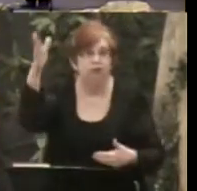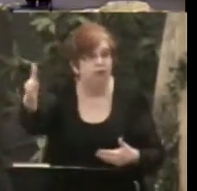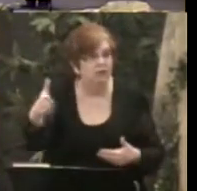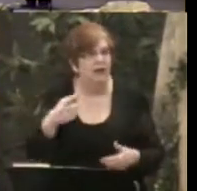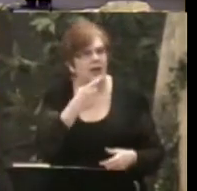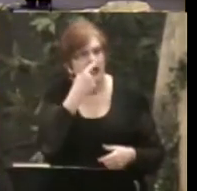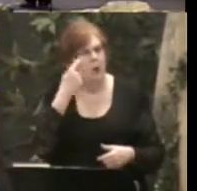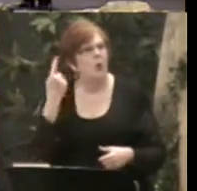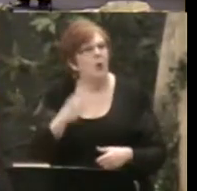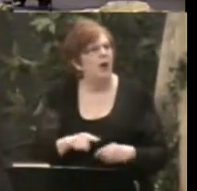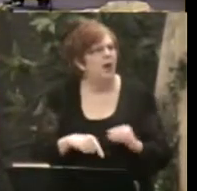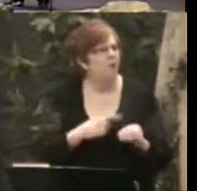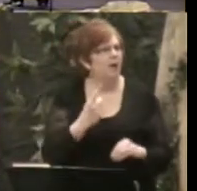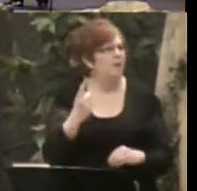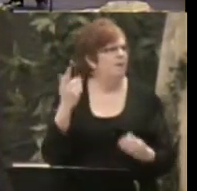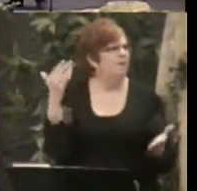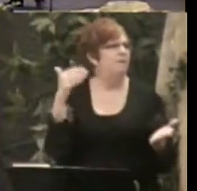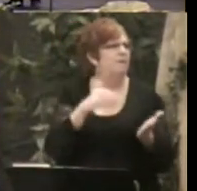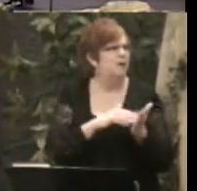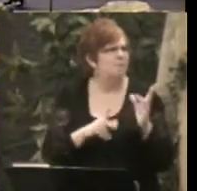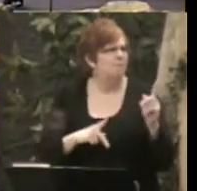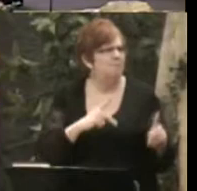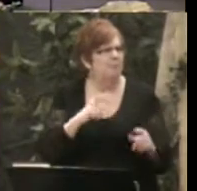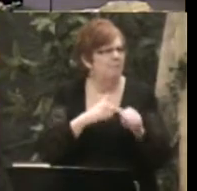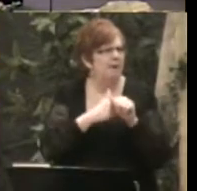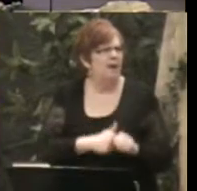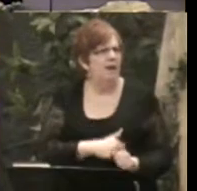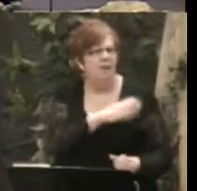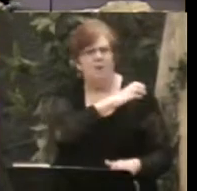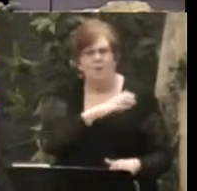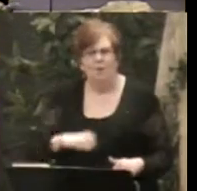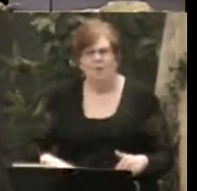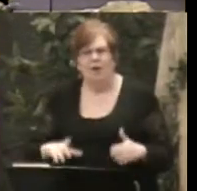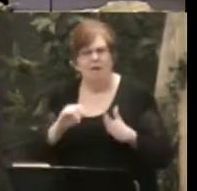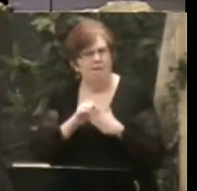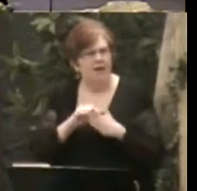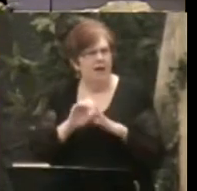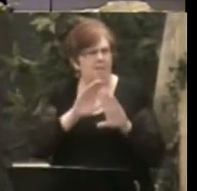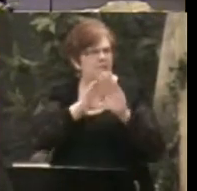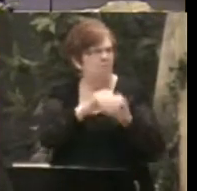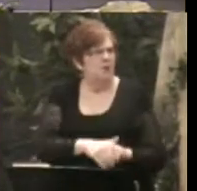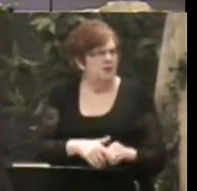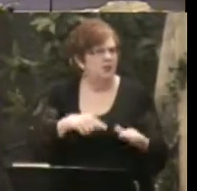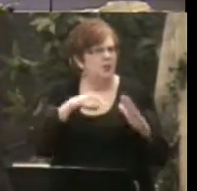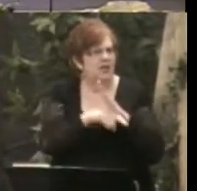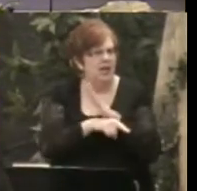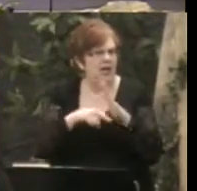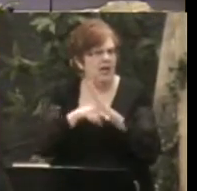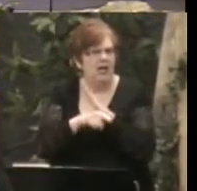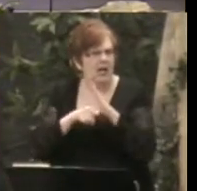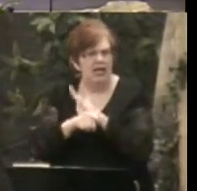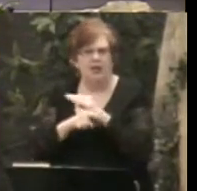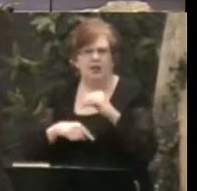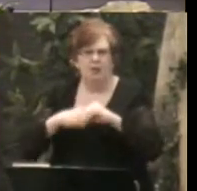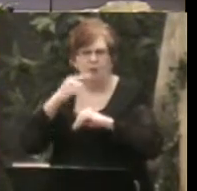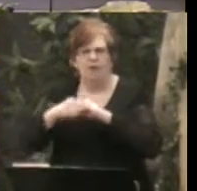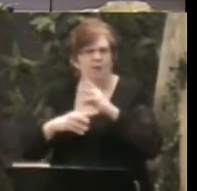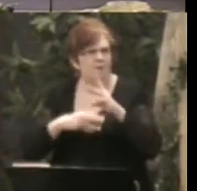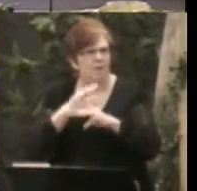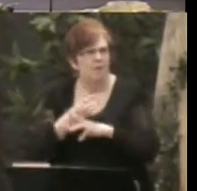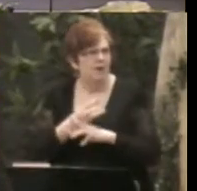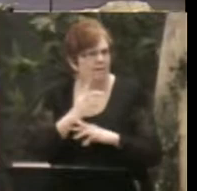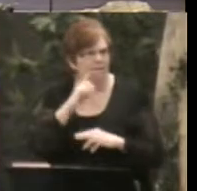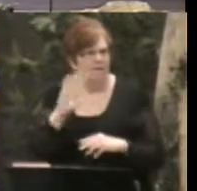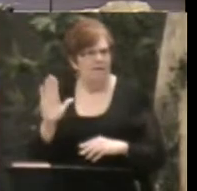you care about the thousands of Christians who are being persecuted, even killed around the world for their faith in